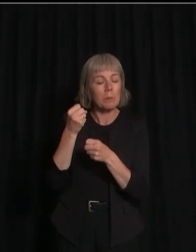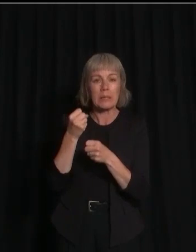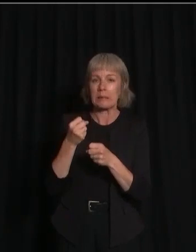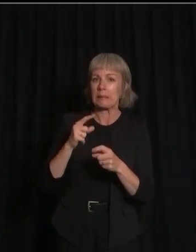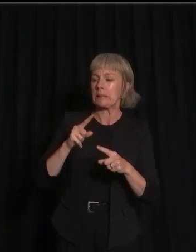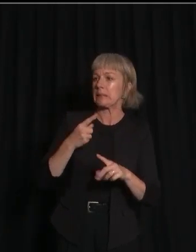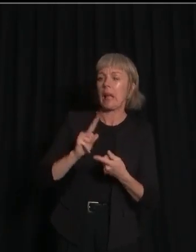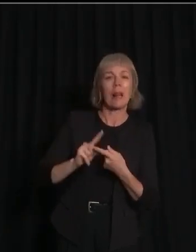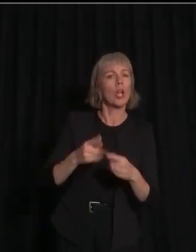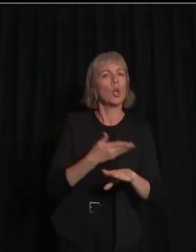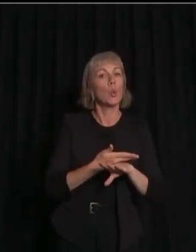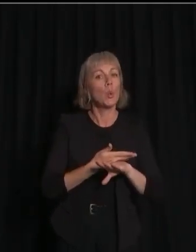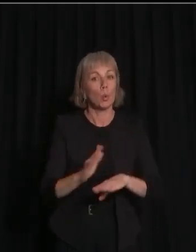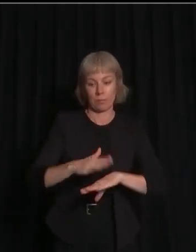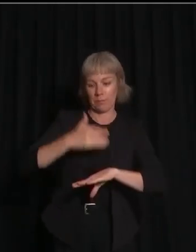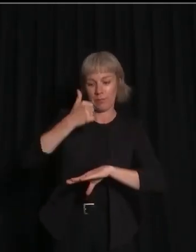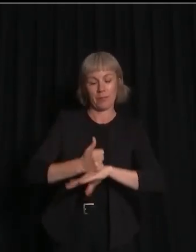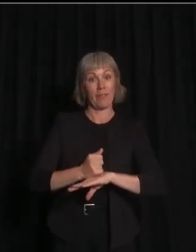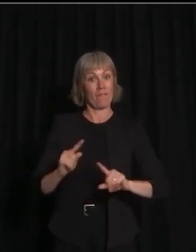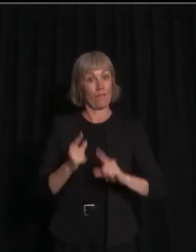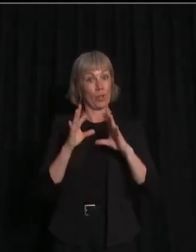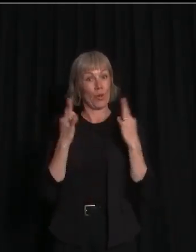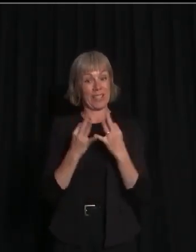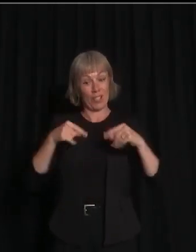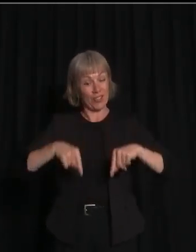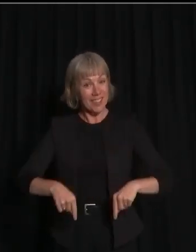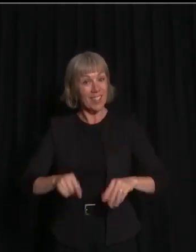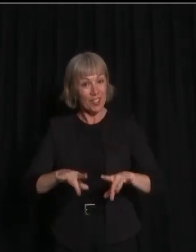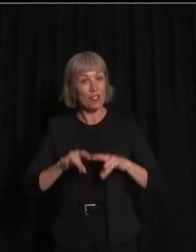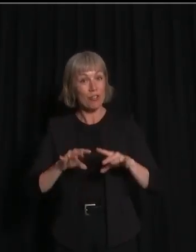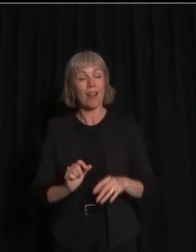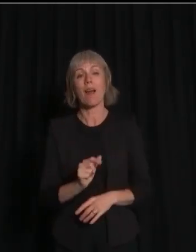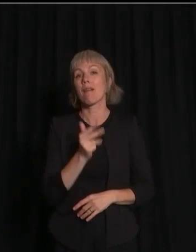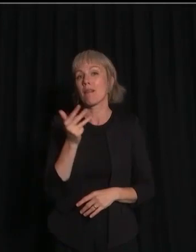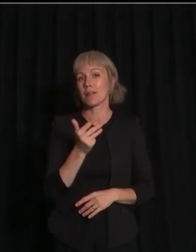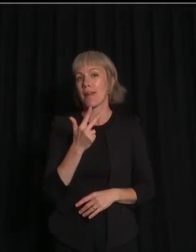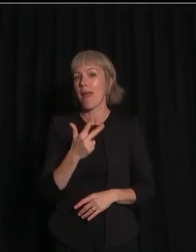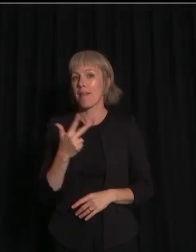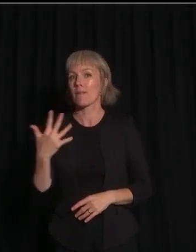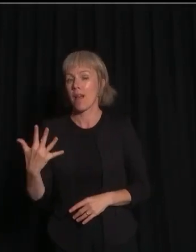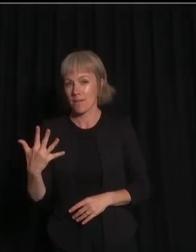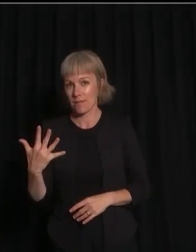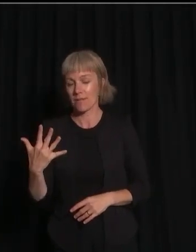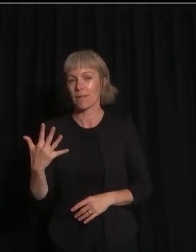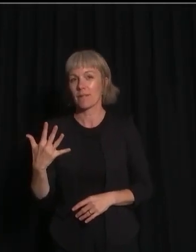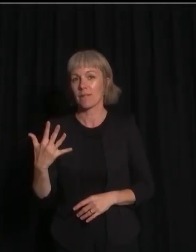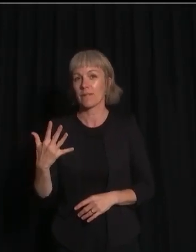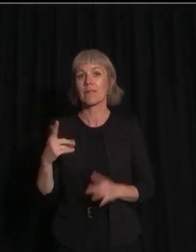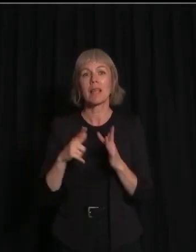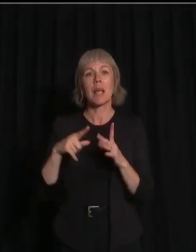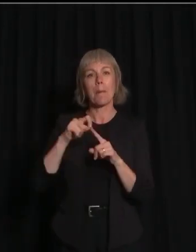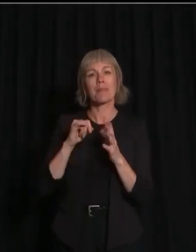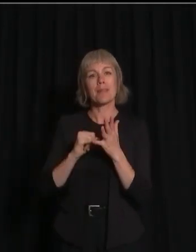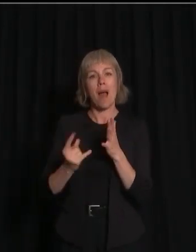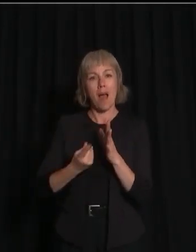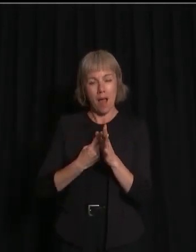group actually was created here in Australia in 1985, and it currently is IPSA, the